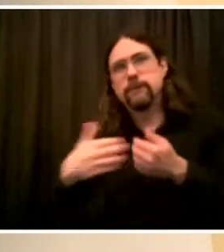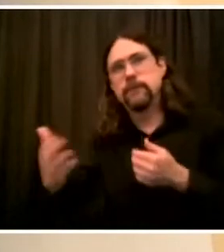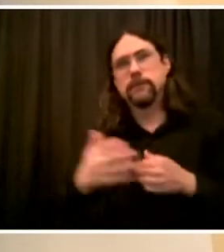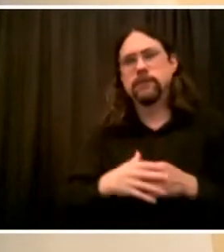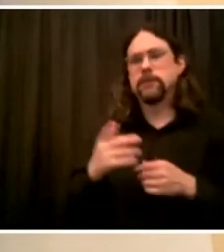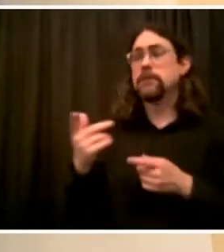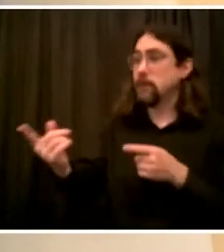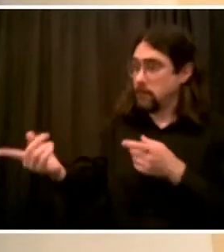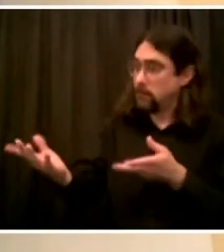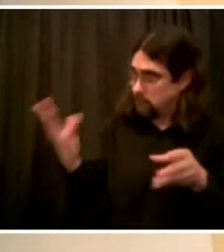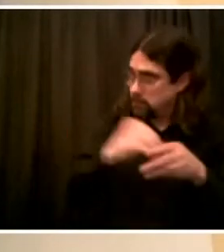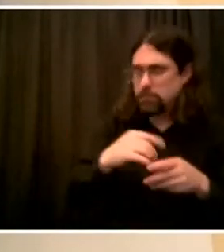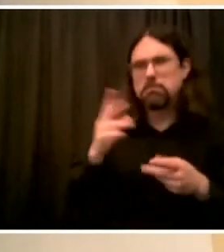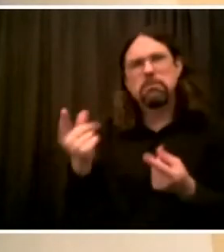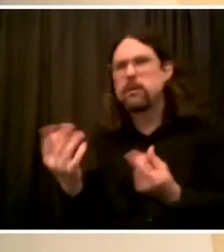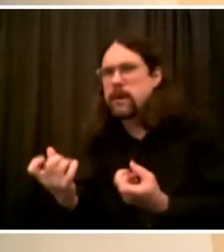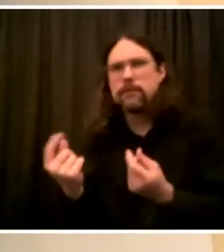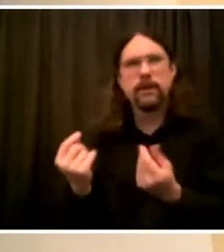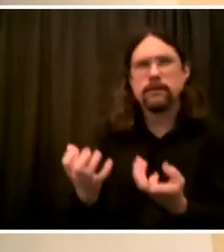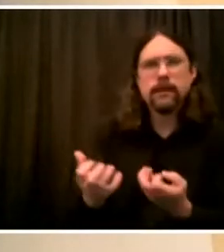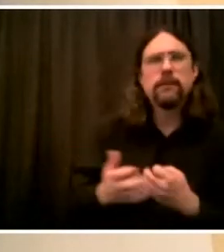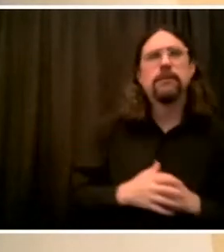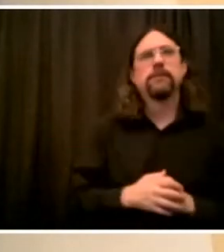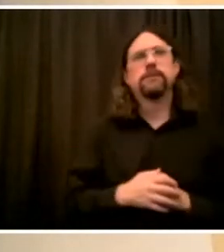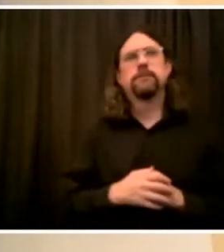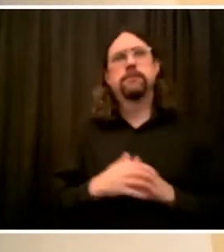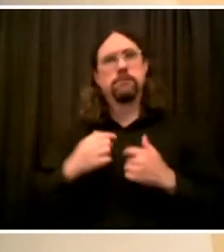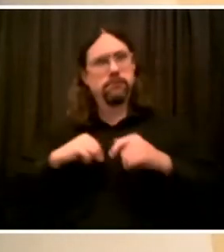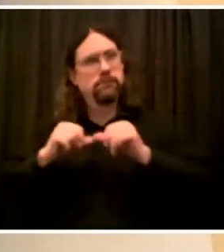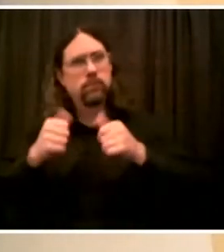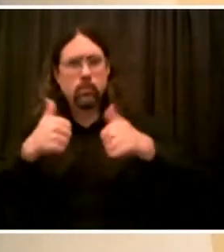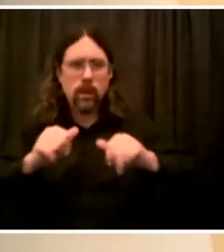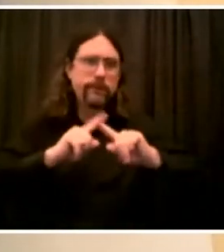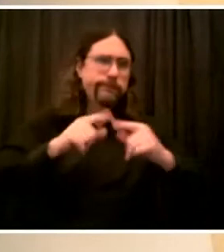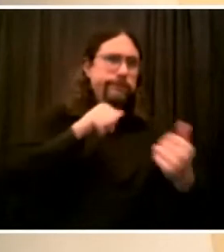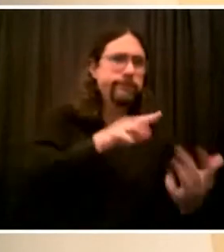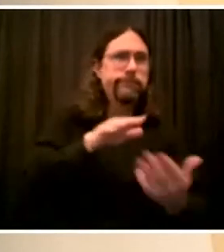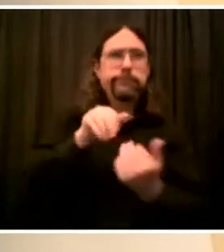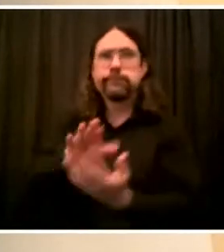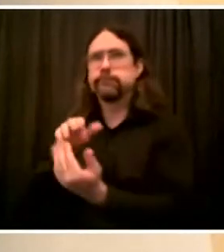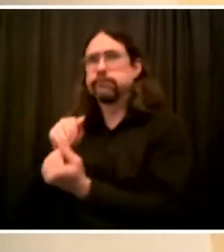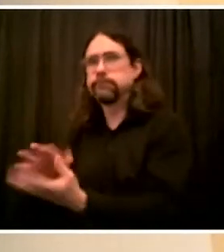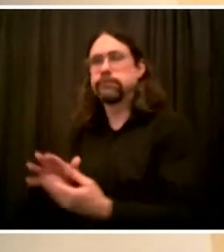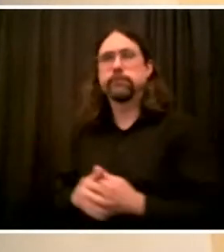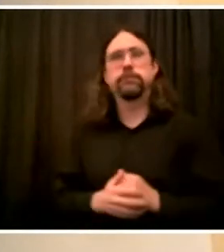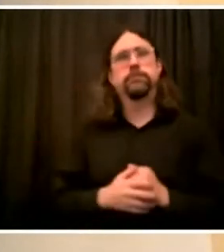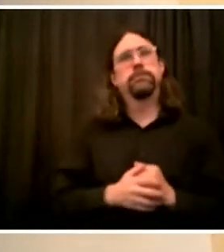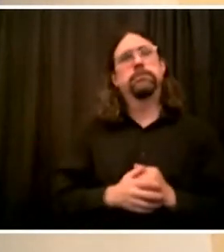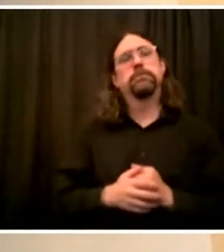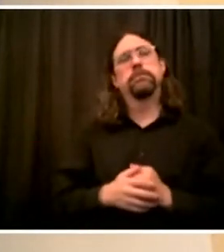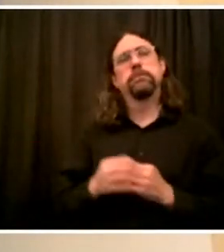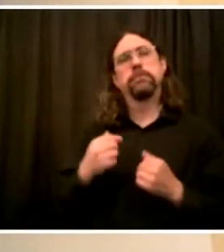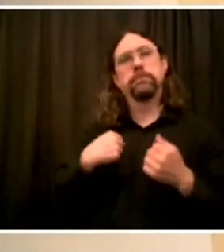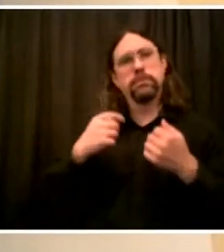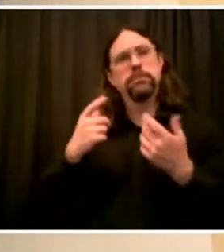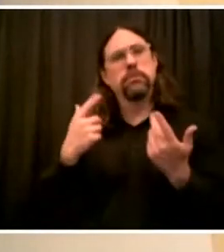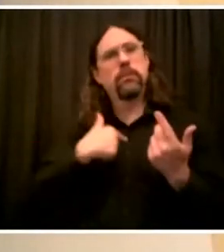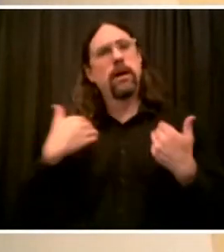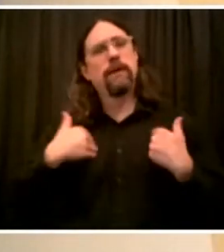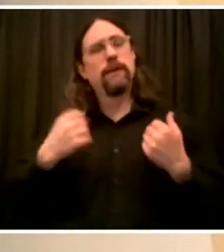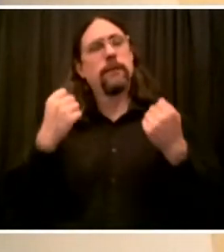we've stood up more than 300 safe haven or stabilization beds, including in a commercial hotel. We have an active